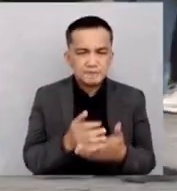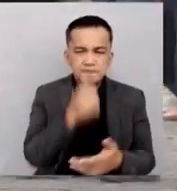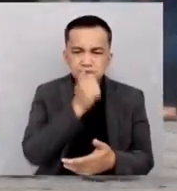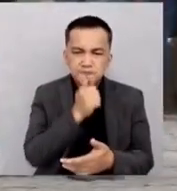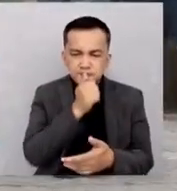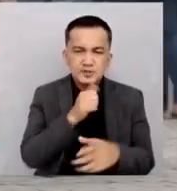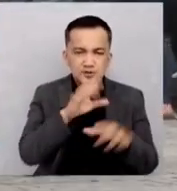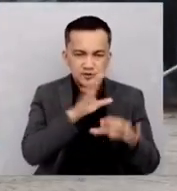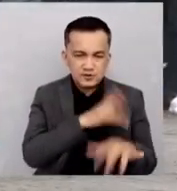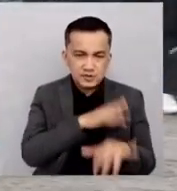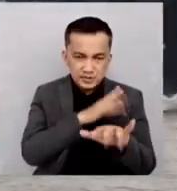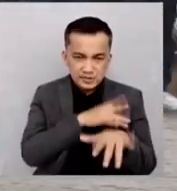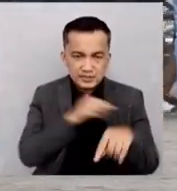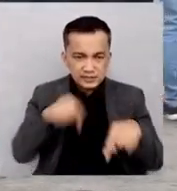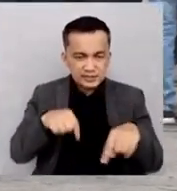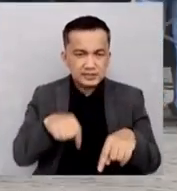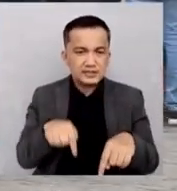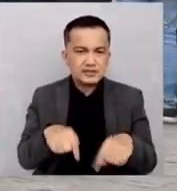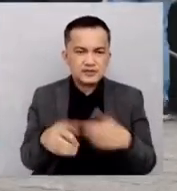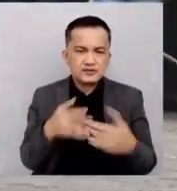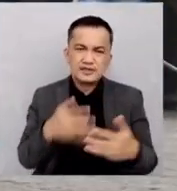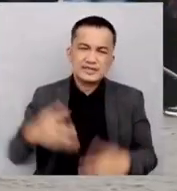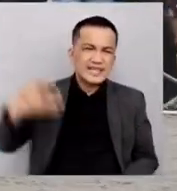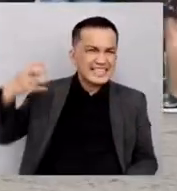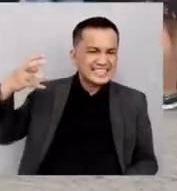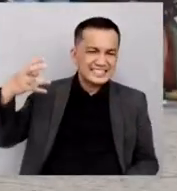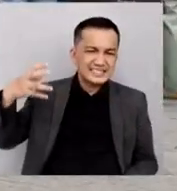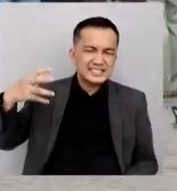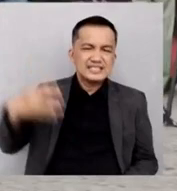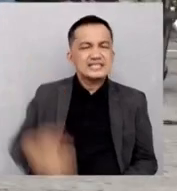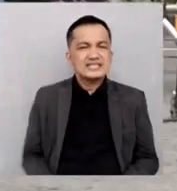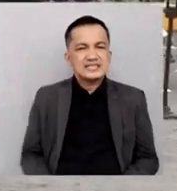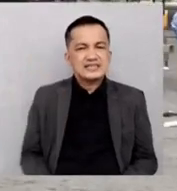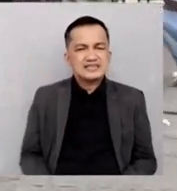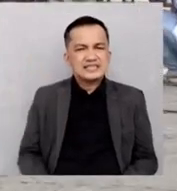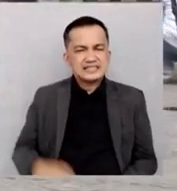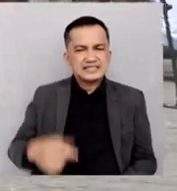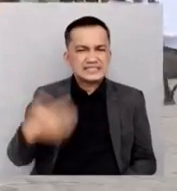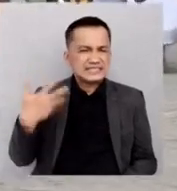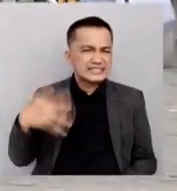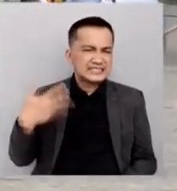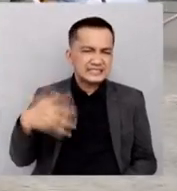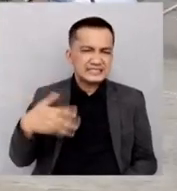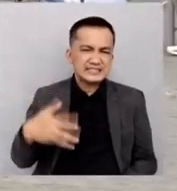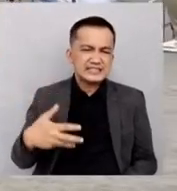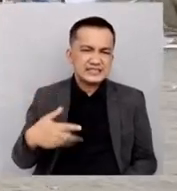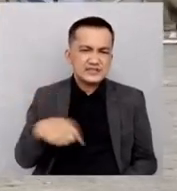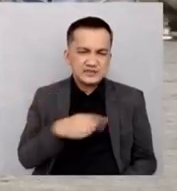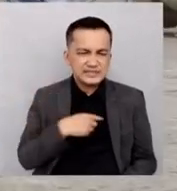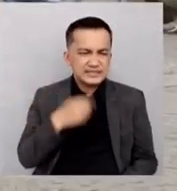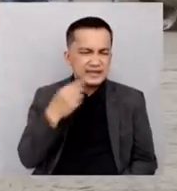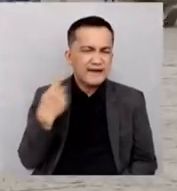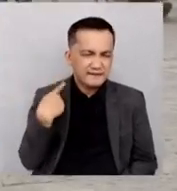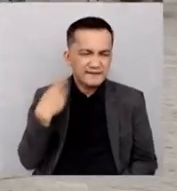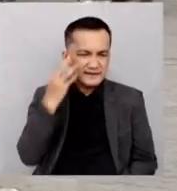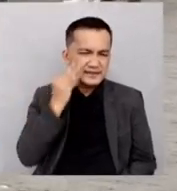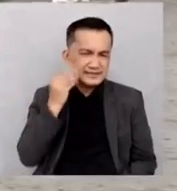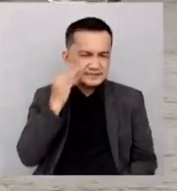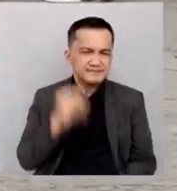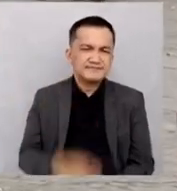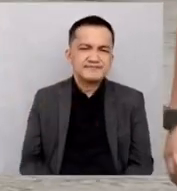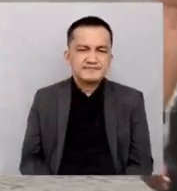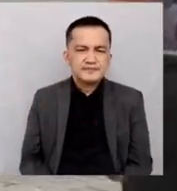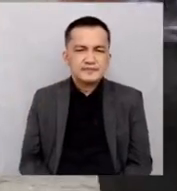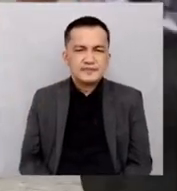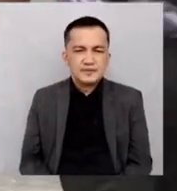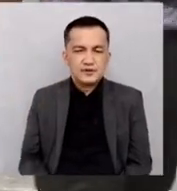here despite the humidity and the extreme summer heat that we are experiencing right now. Although there